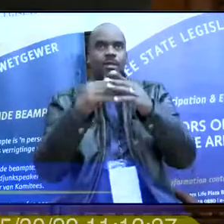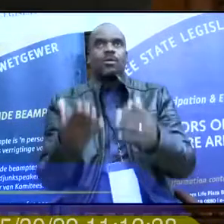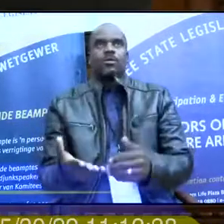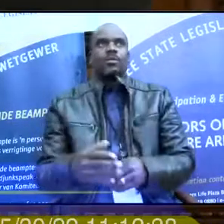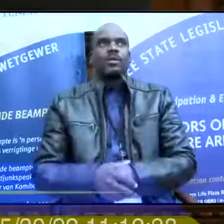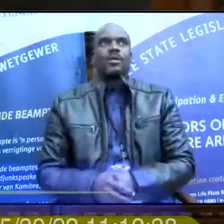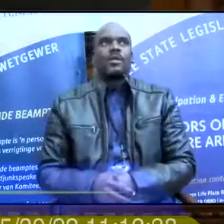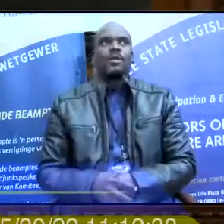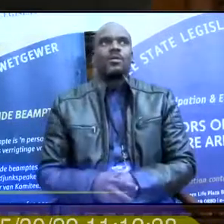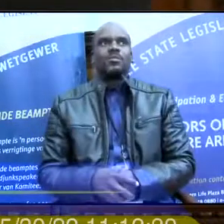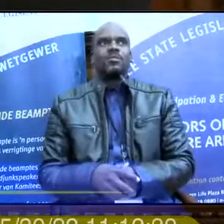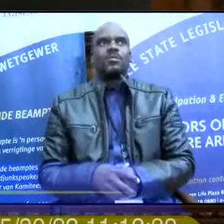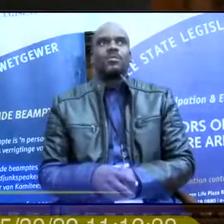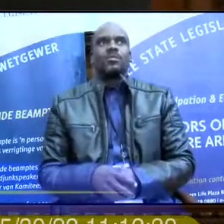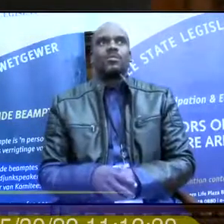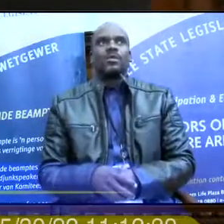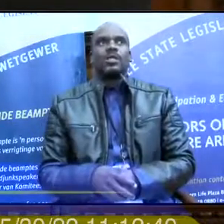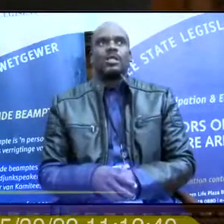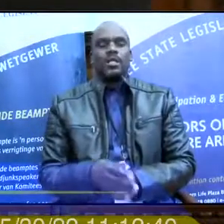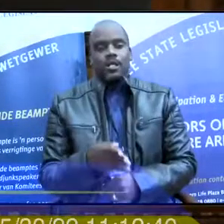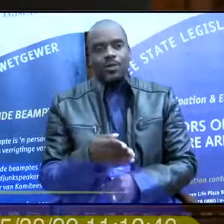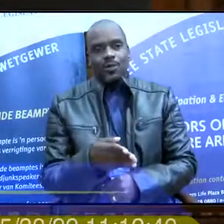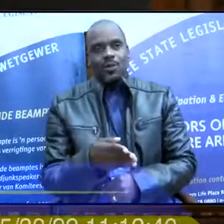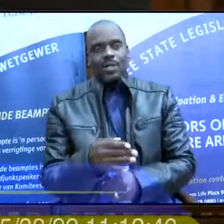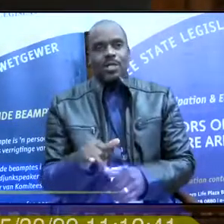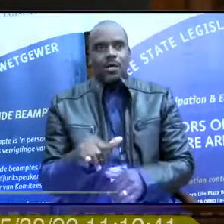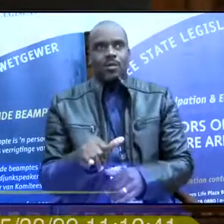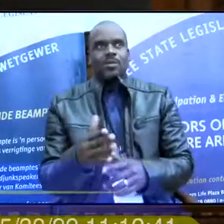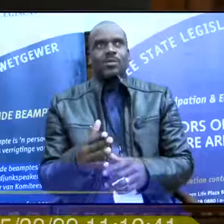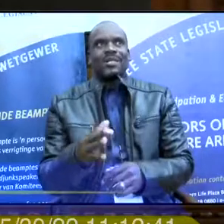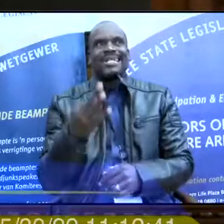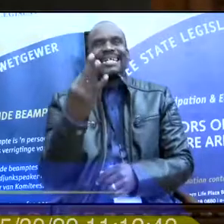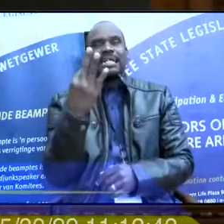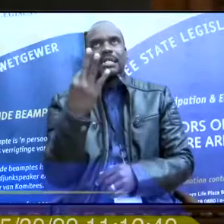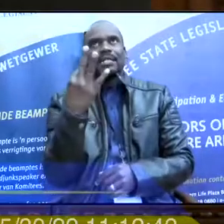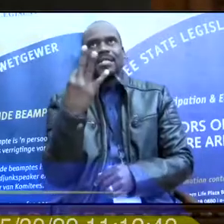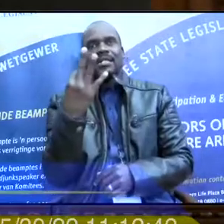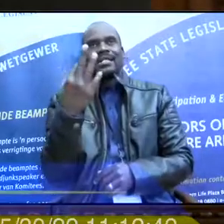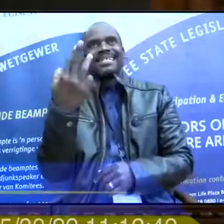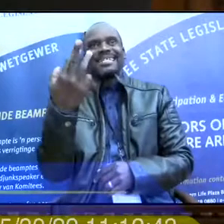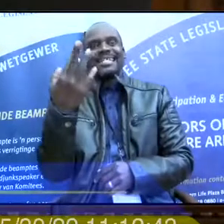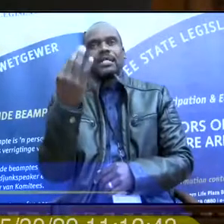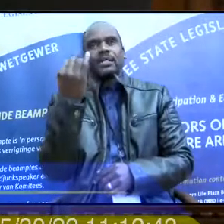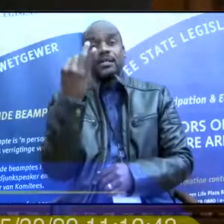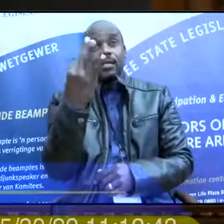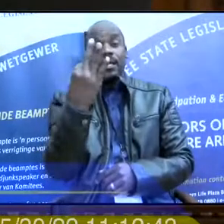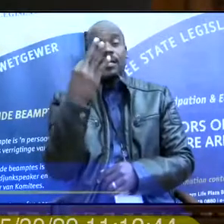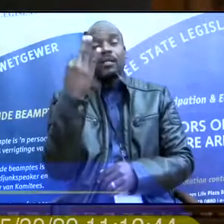the finance sector industry which gained 138 000 jobs